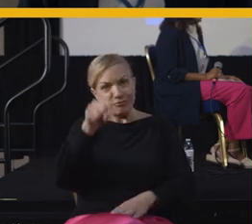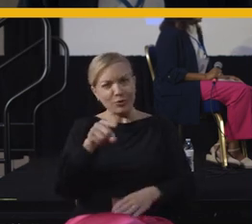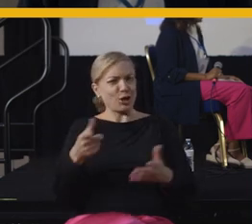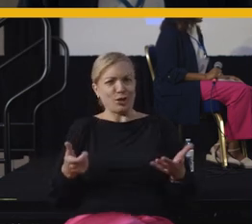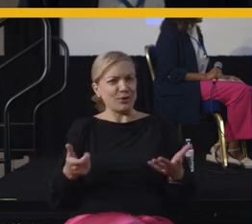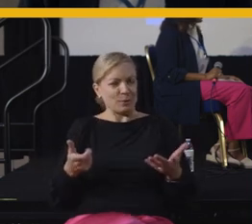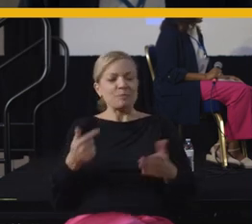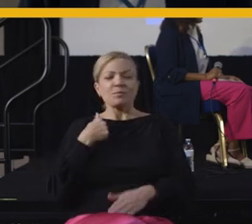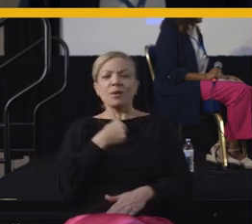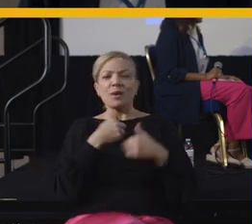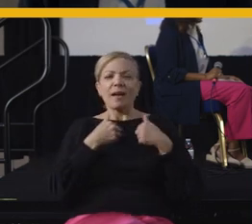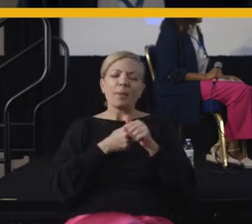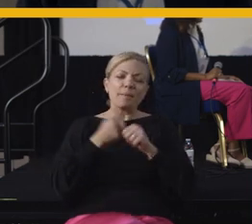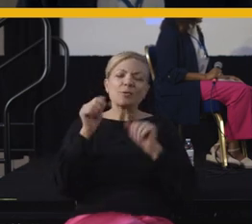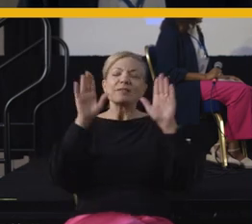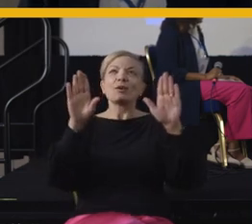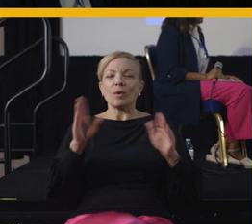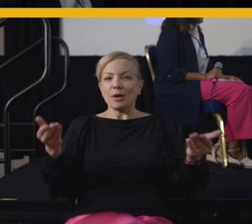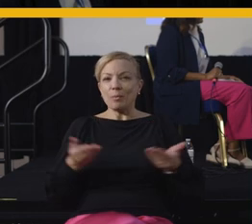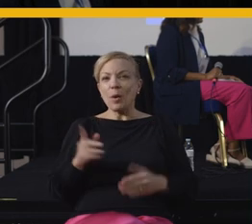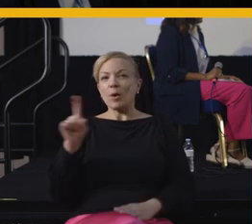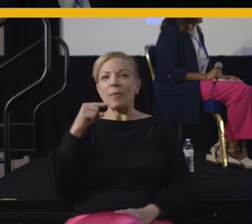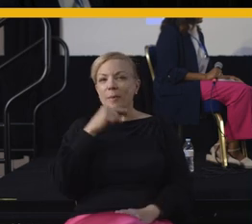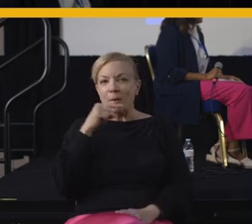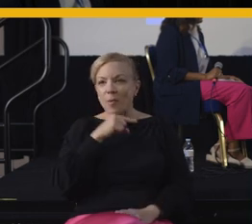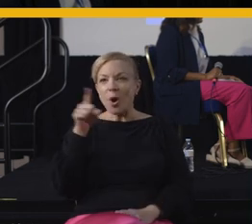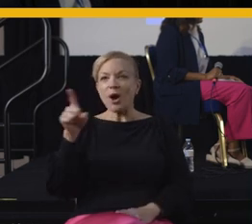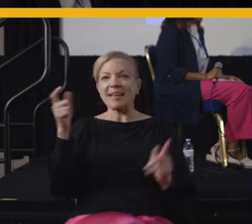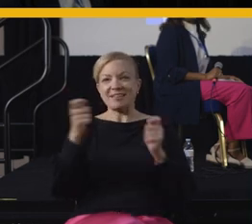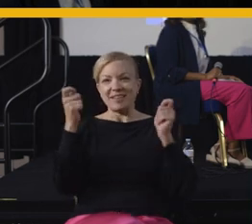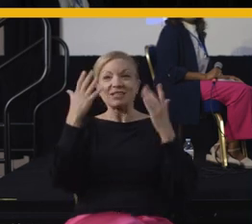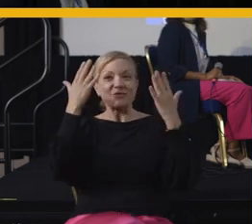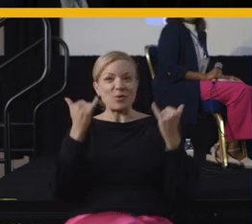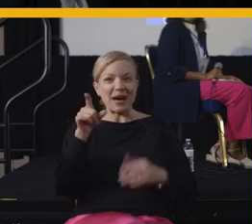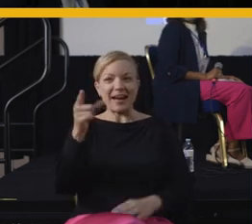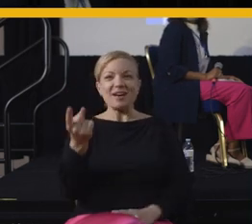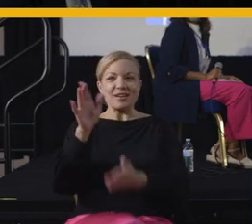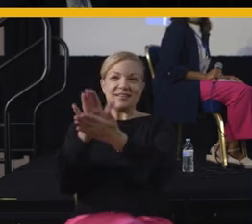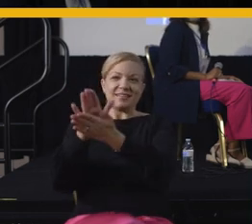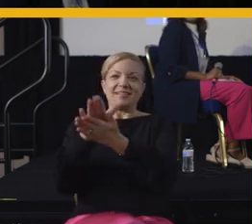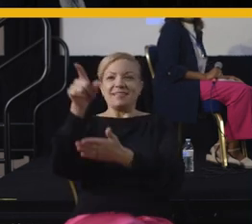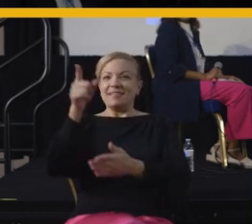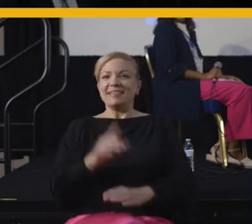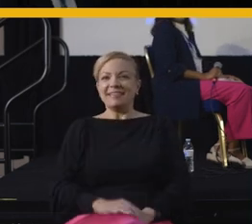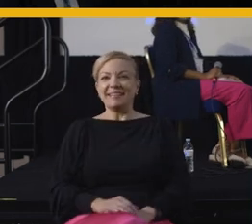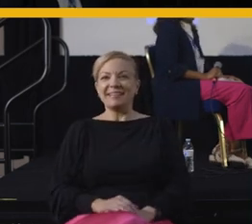the most incredible welcome at the Milwaukee Film Festival because one of the